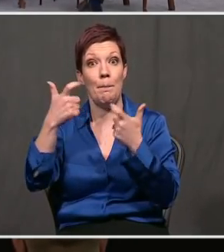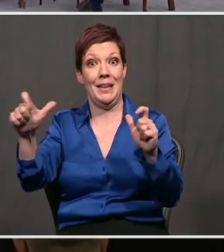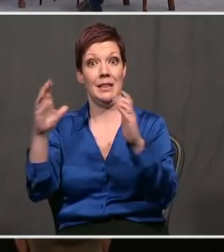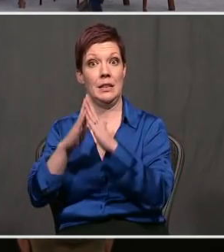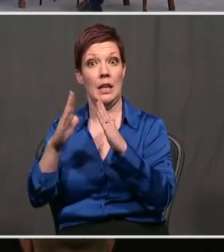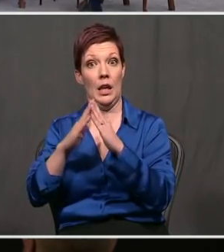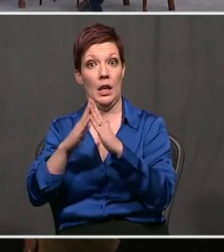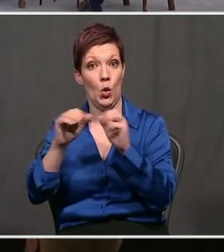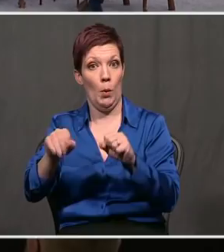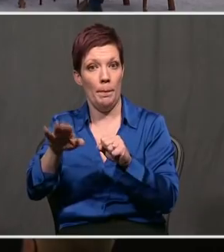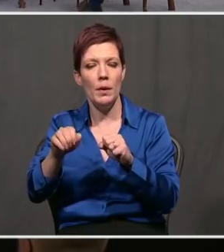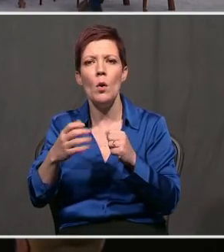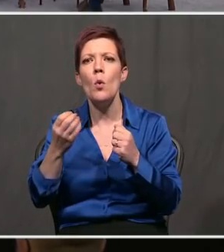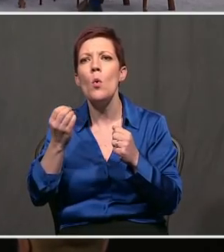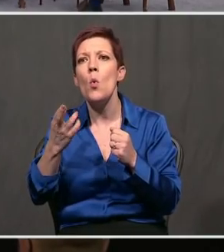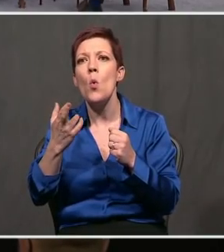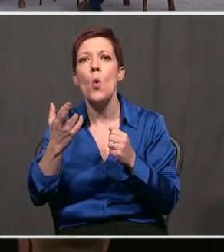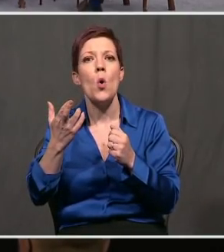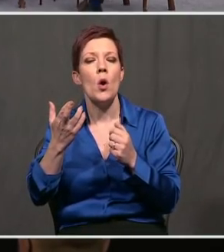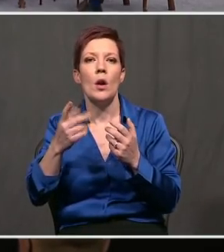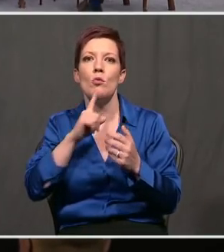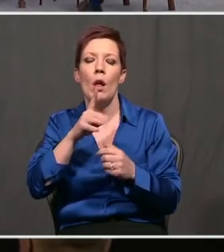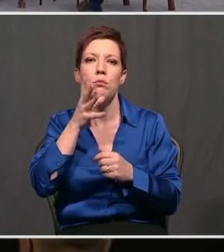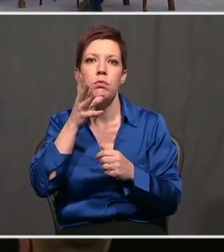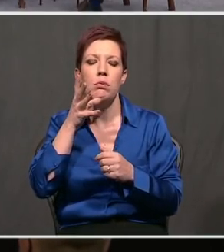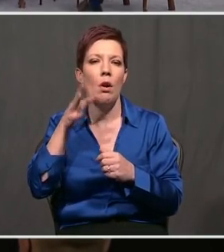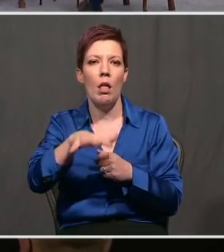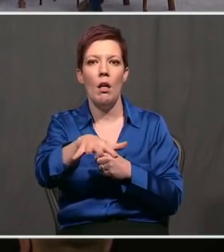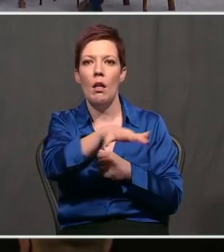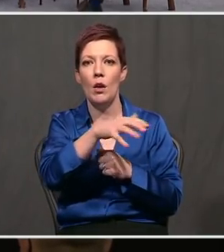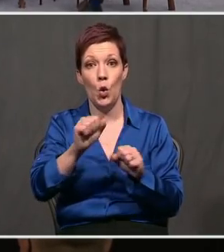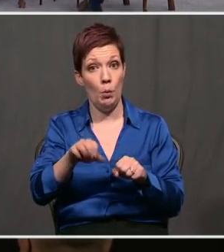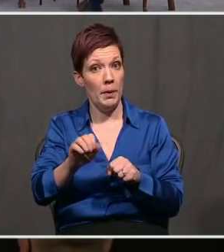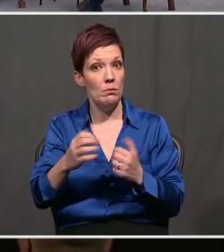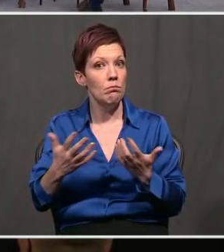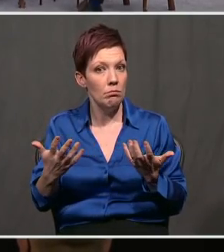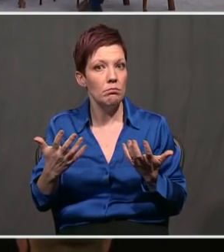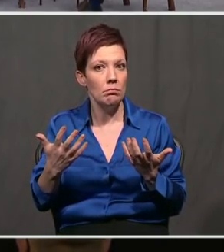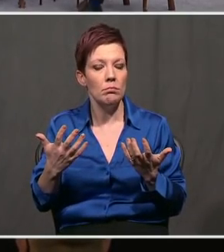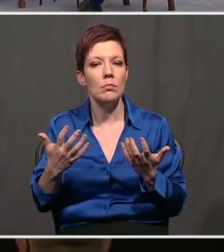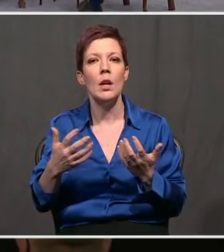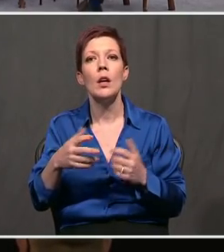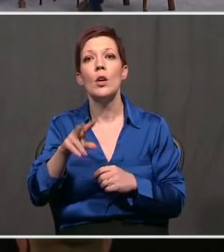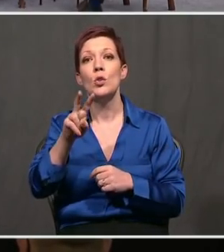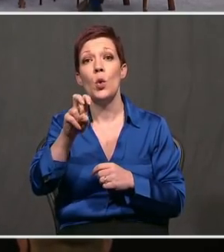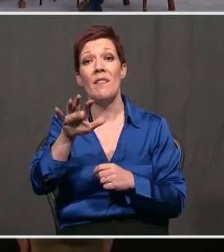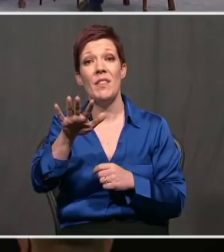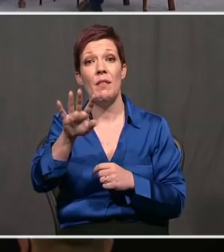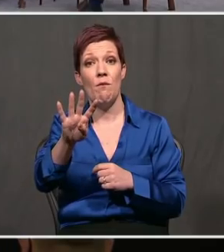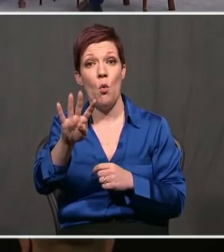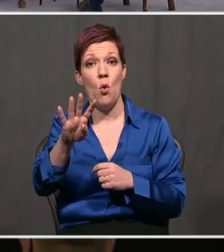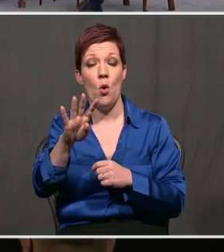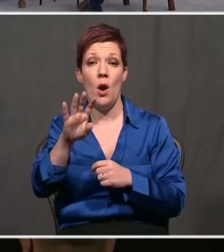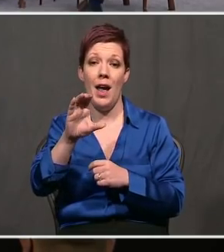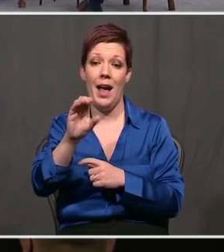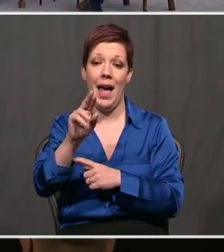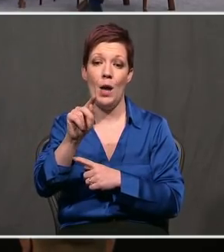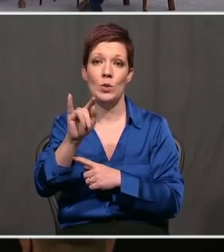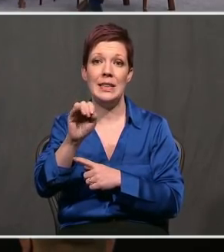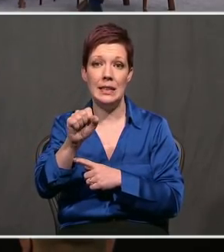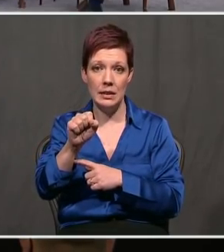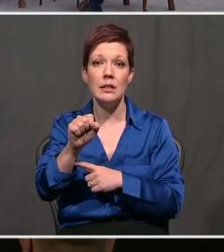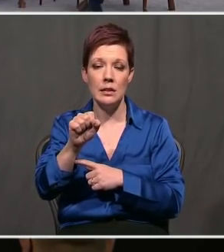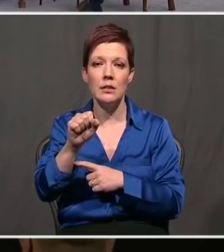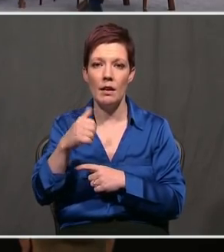the sparsely populated rural areas. Some of our rural areas, out of our 254 counties, there are some that don't